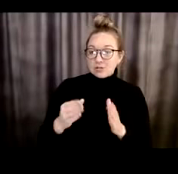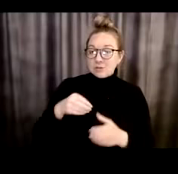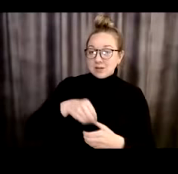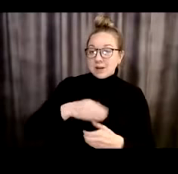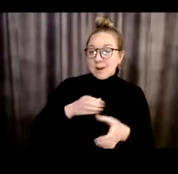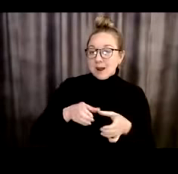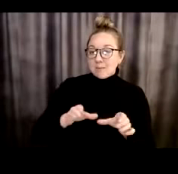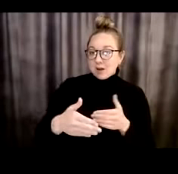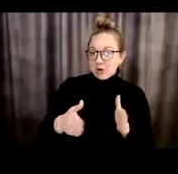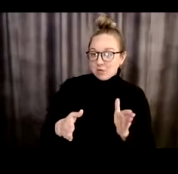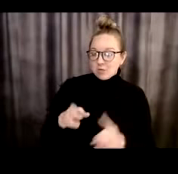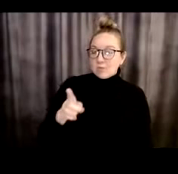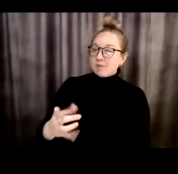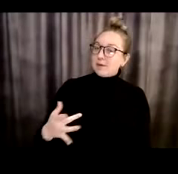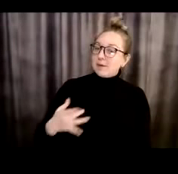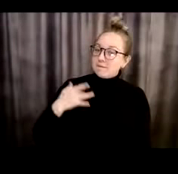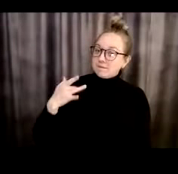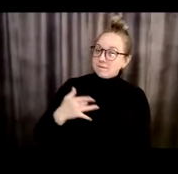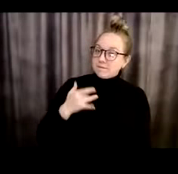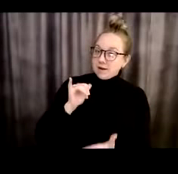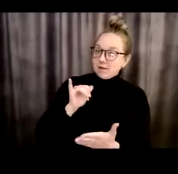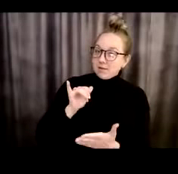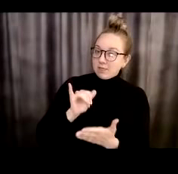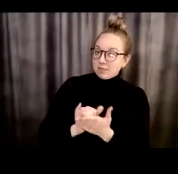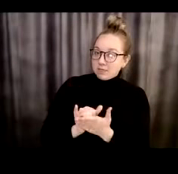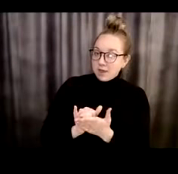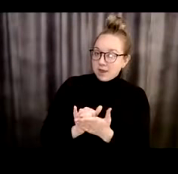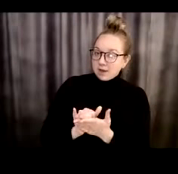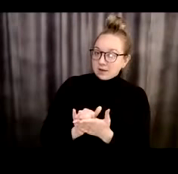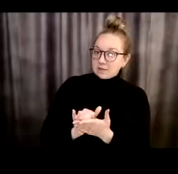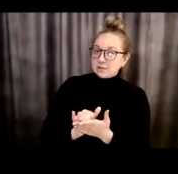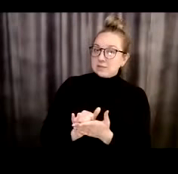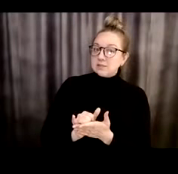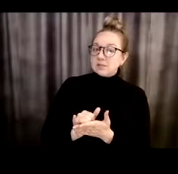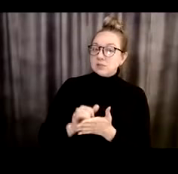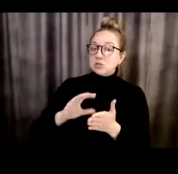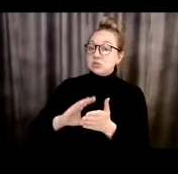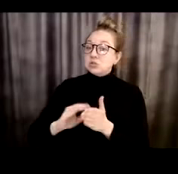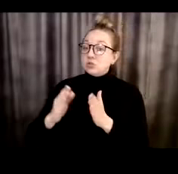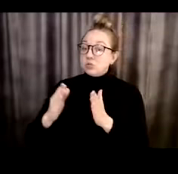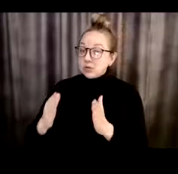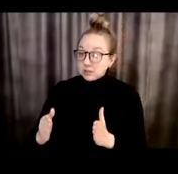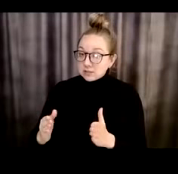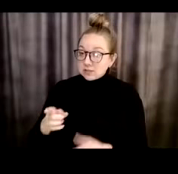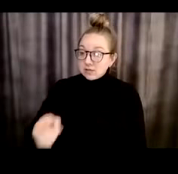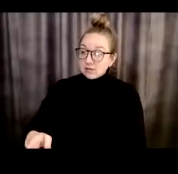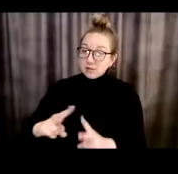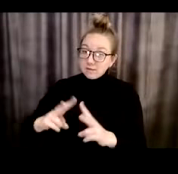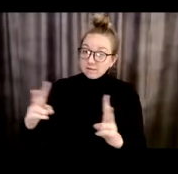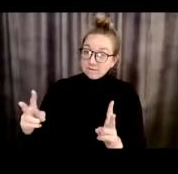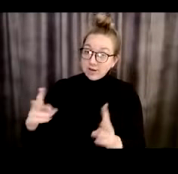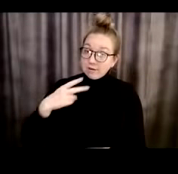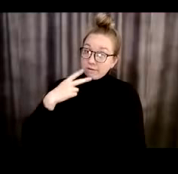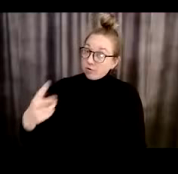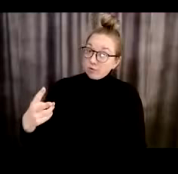that their student voices, that students are vocal and attend a lot of forums and